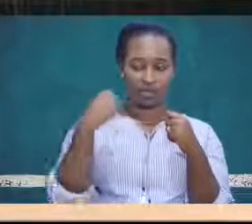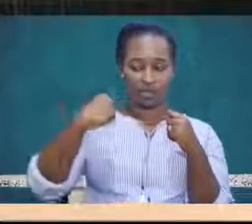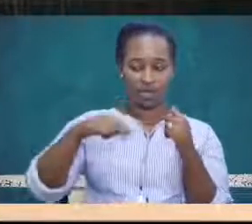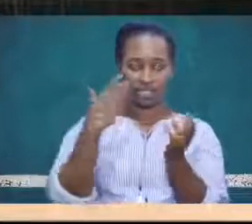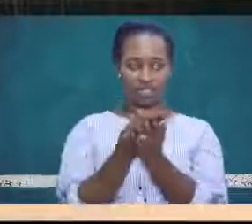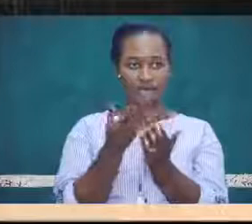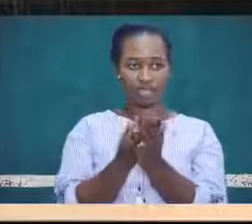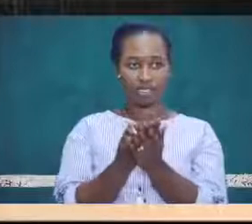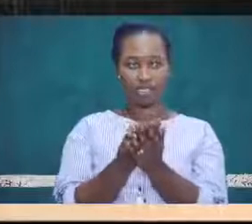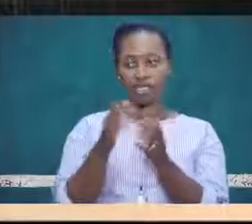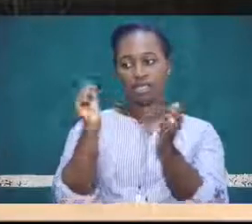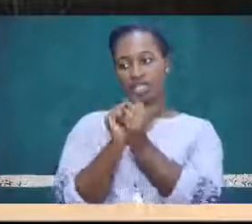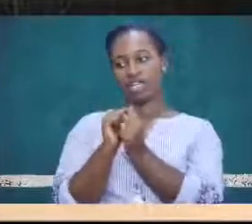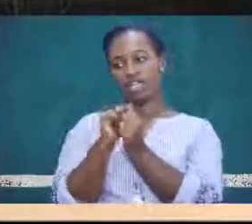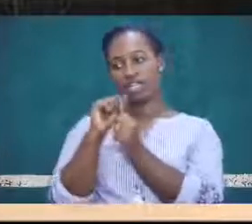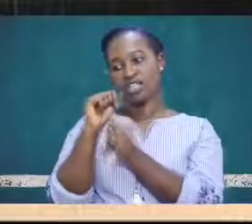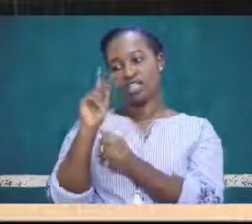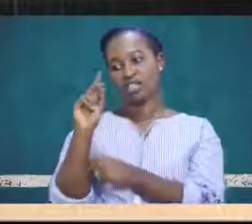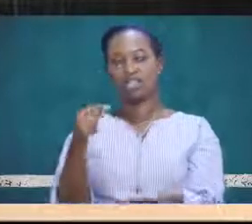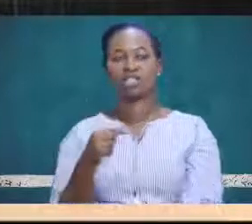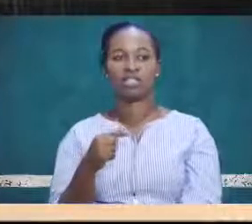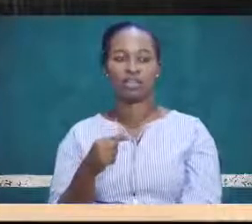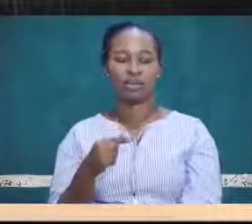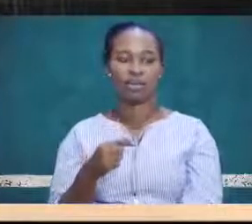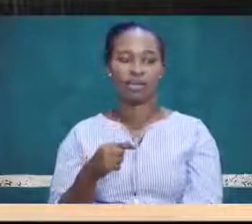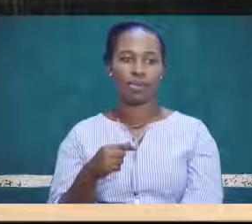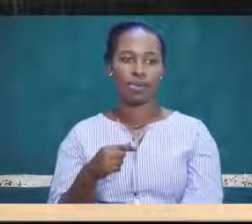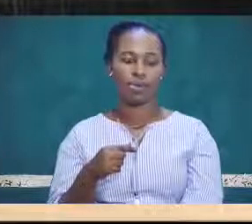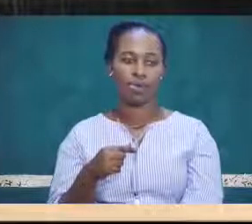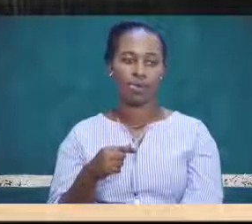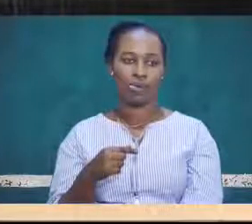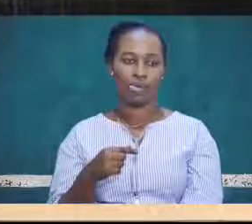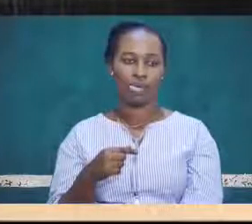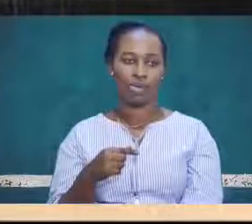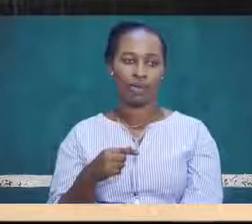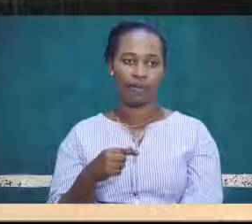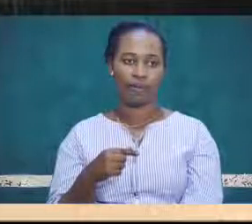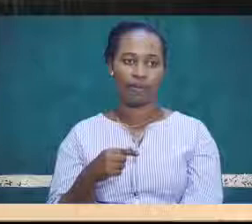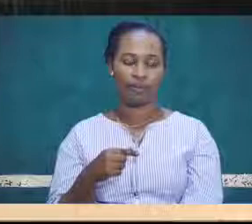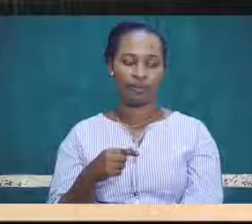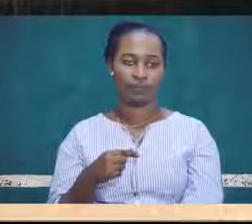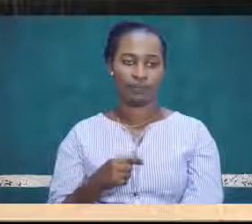demanded was 10. So when the price was 600, quantity demanded was 10.